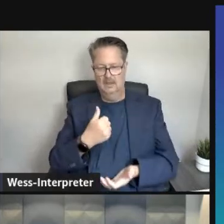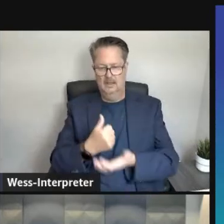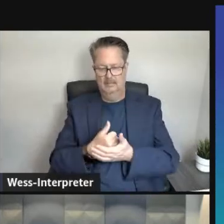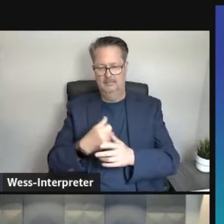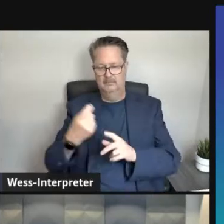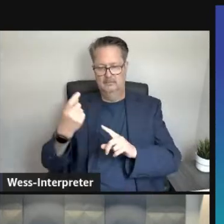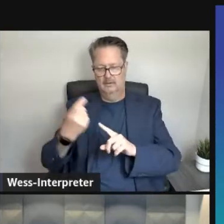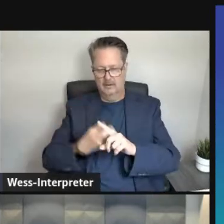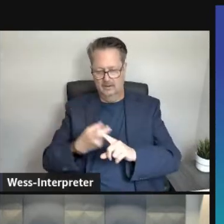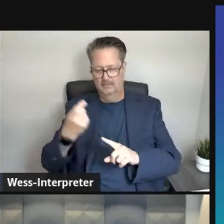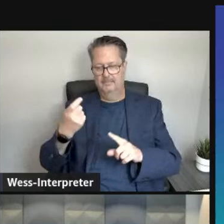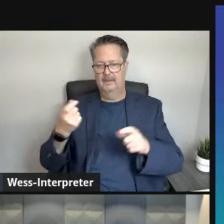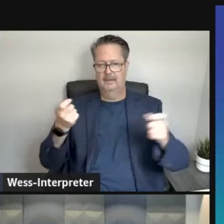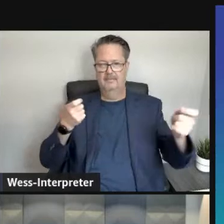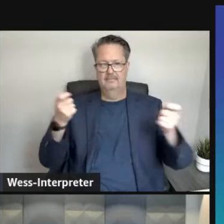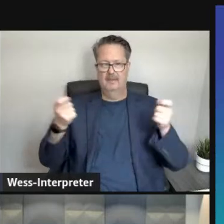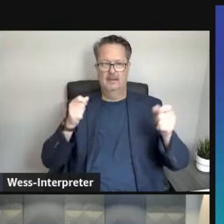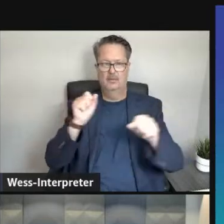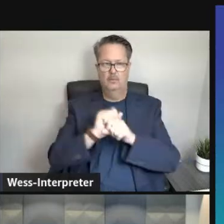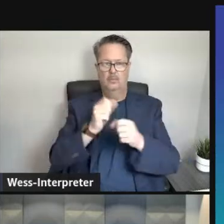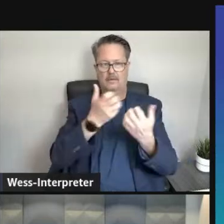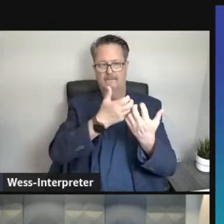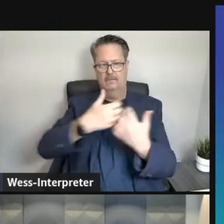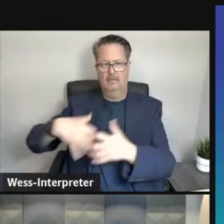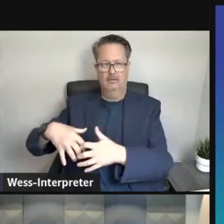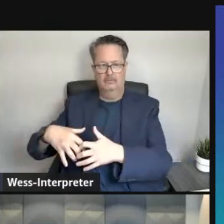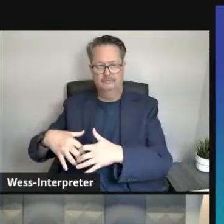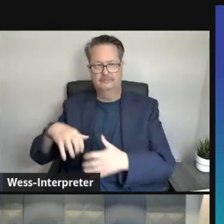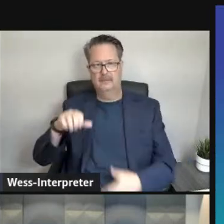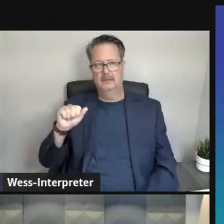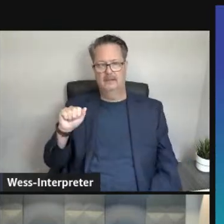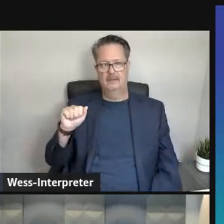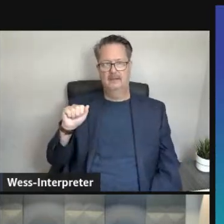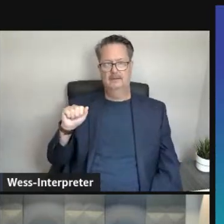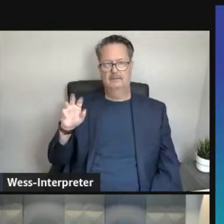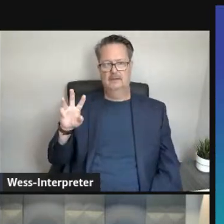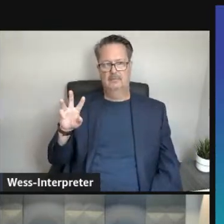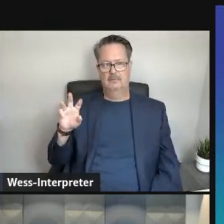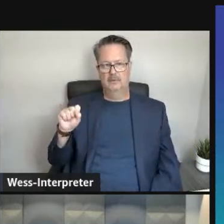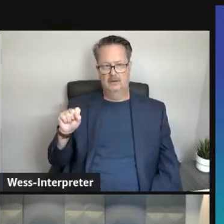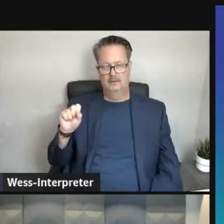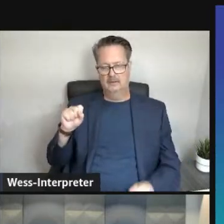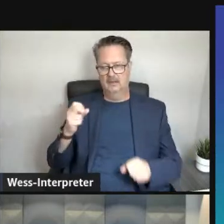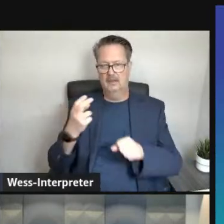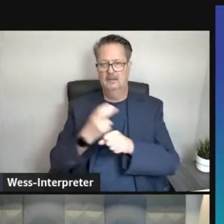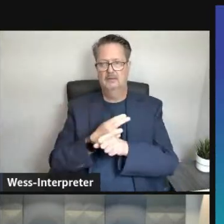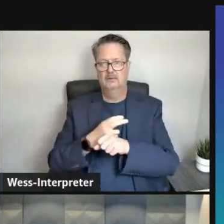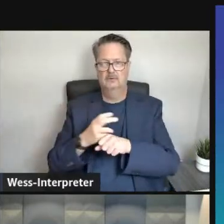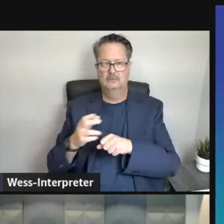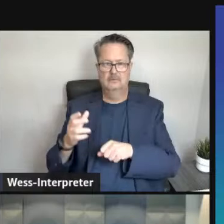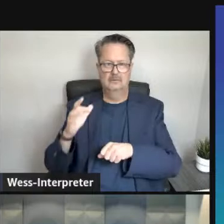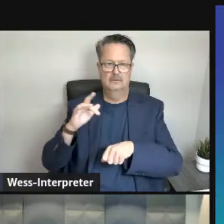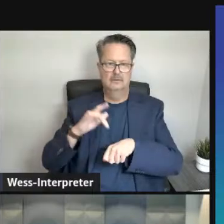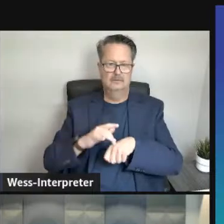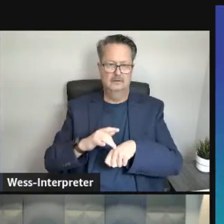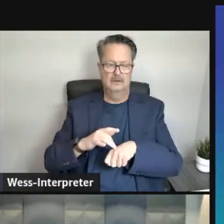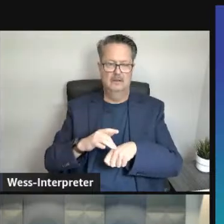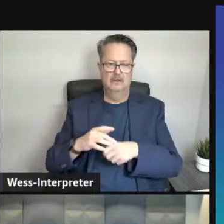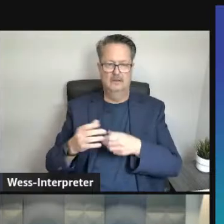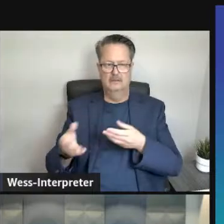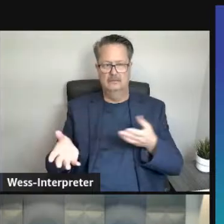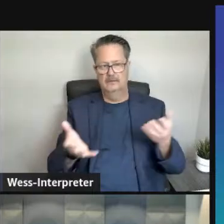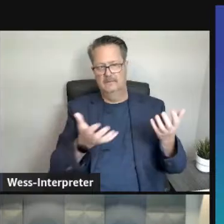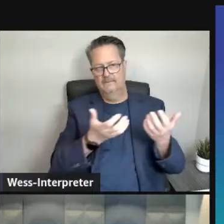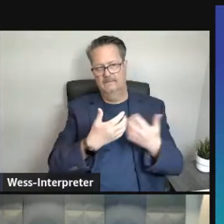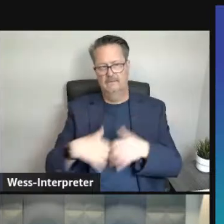manage complex workflows. AWS clients can use Apache Airflow or Amazon managed workflows for